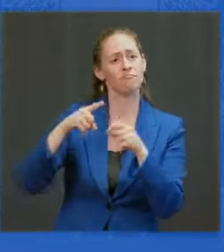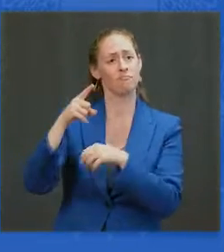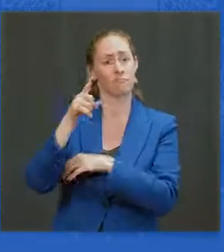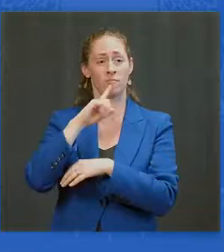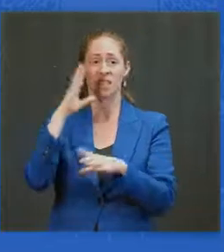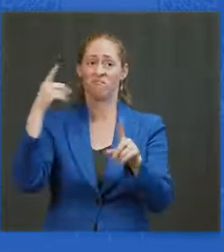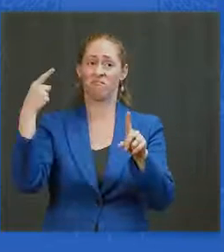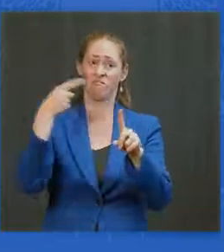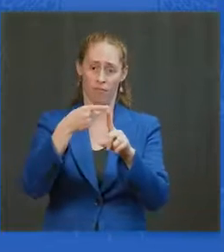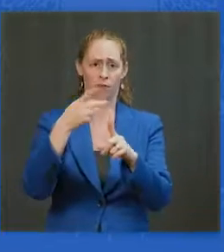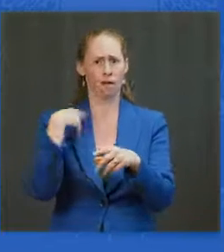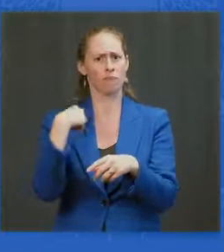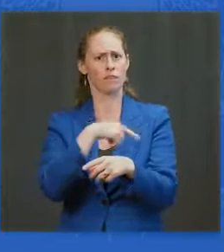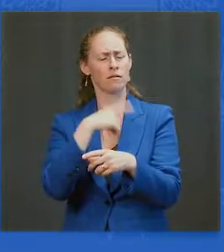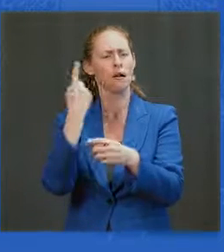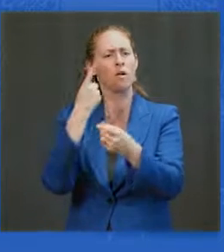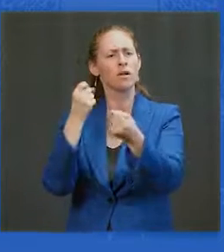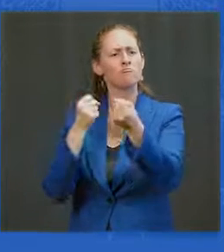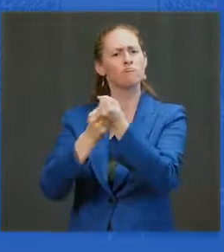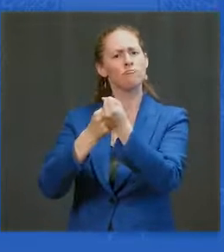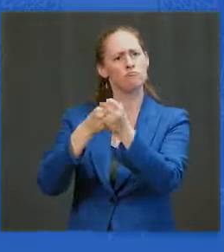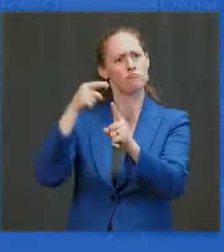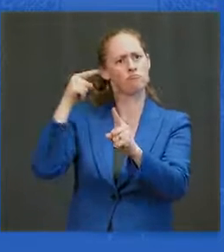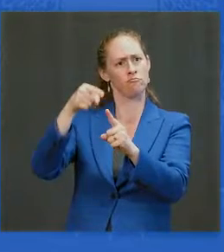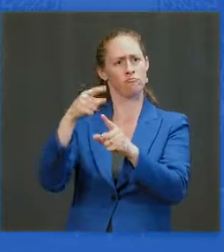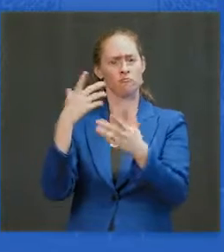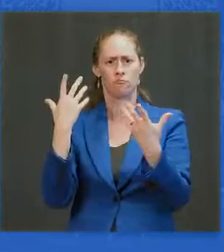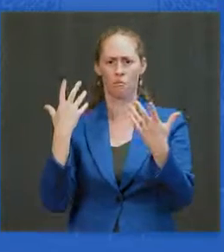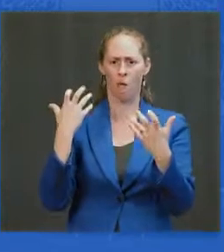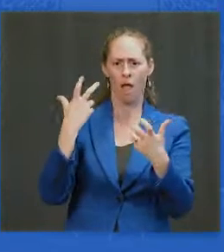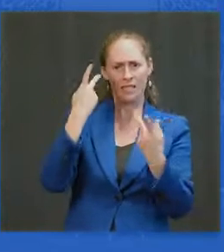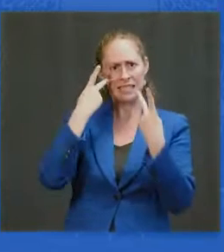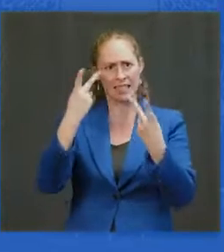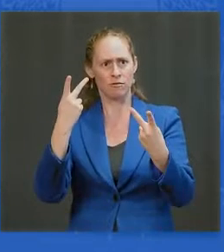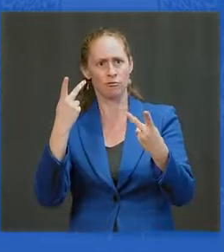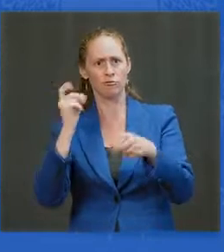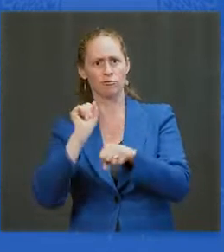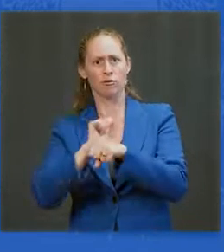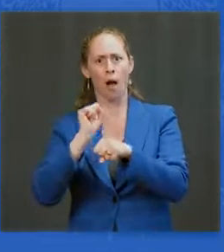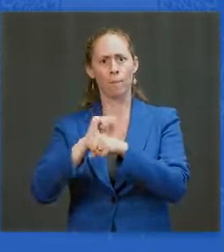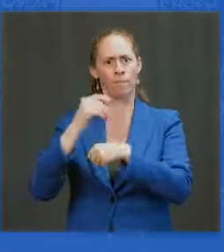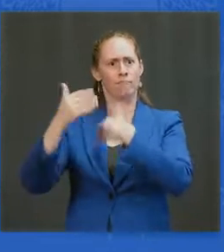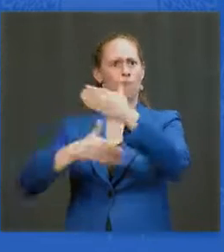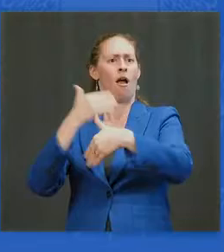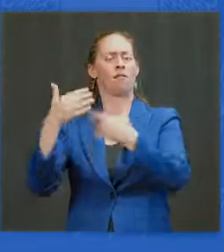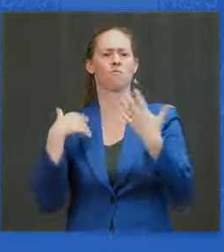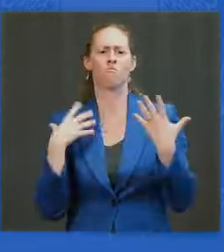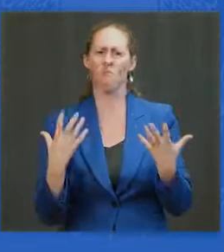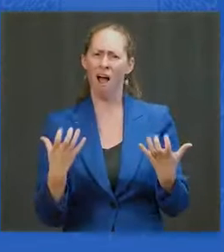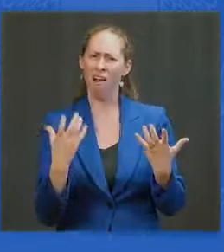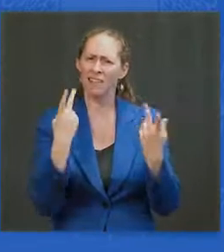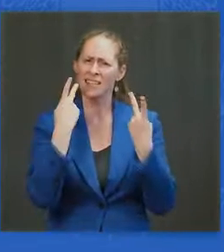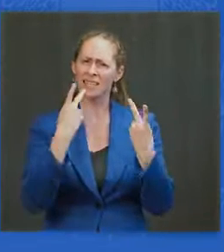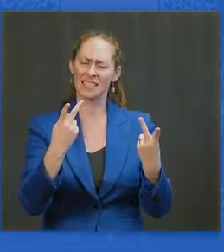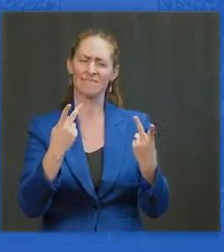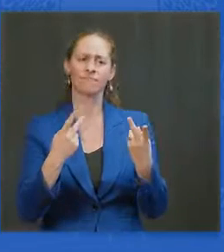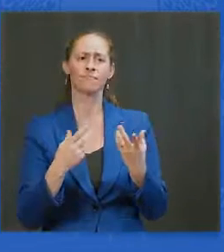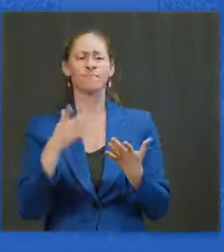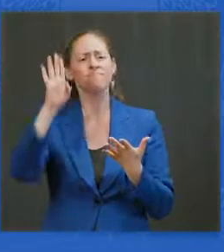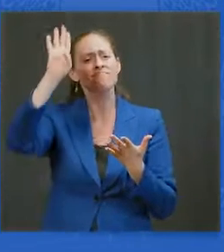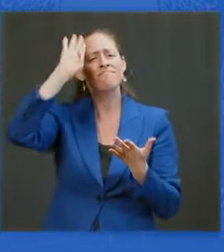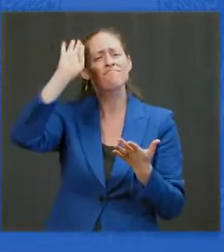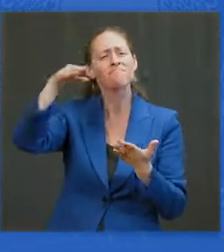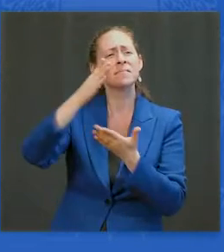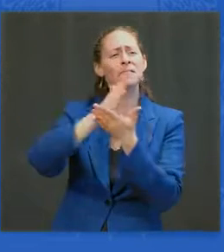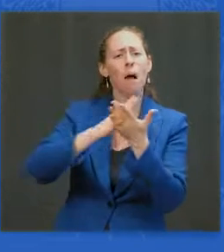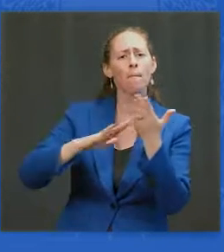House consideration of the Jobs and Infrastructure Plan, the Build Back Better effort. There were differences, strong points of view. They're